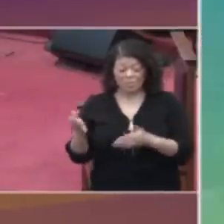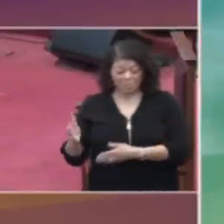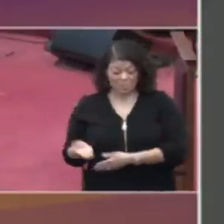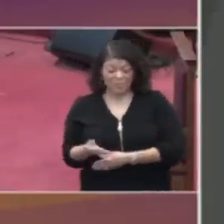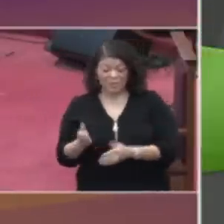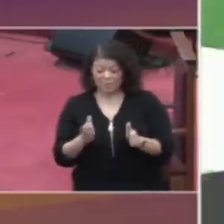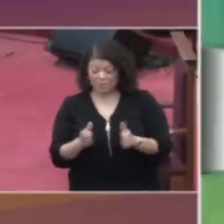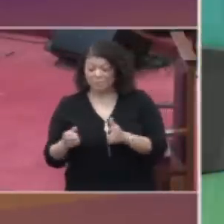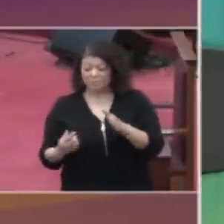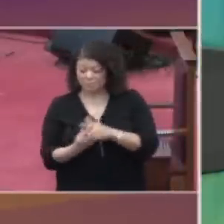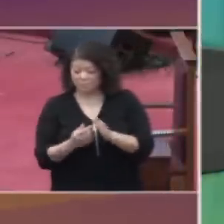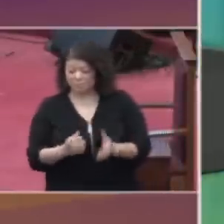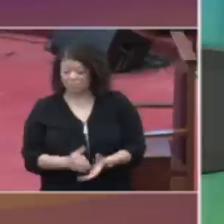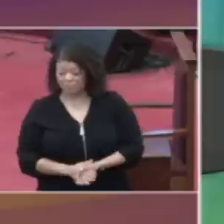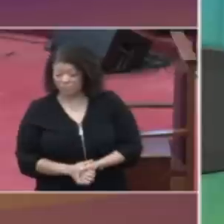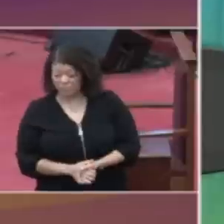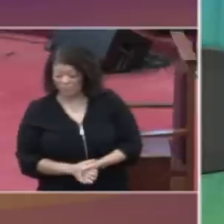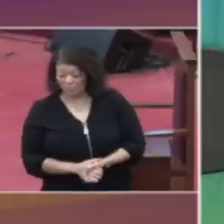attend.